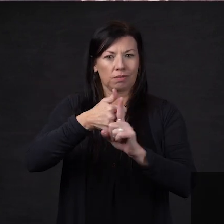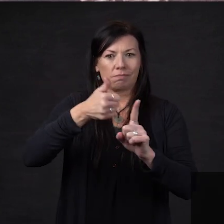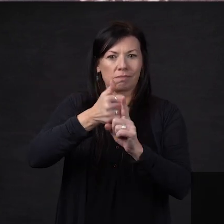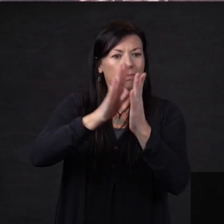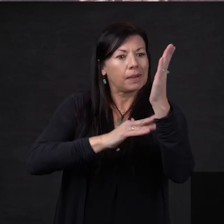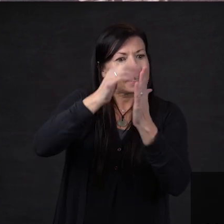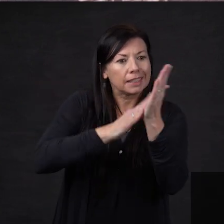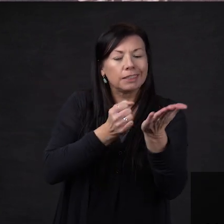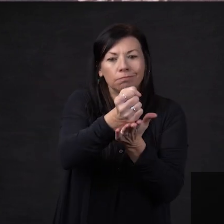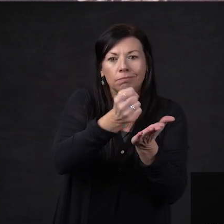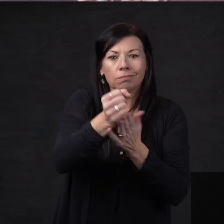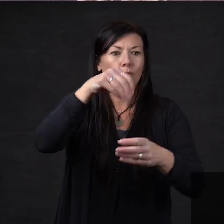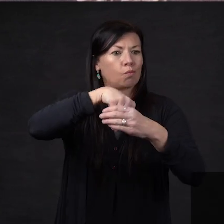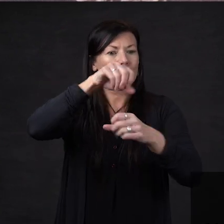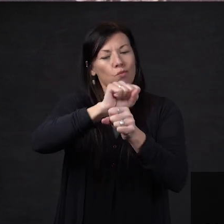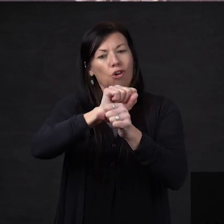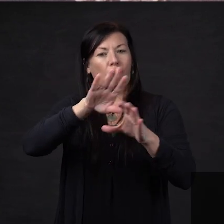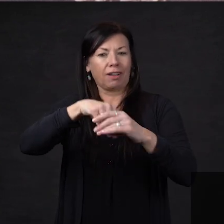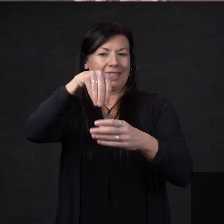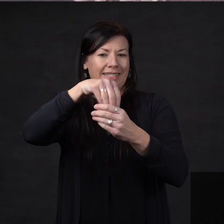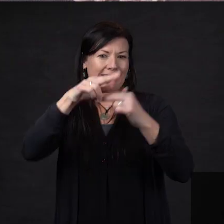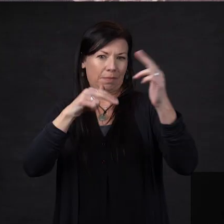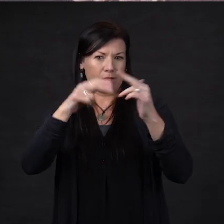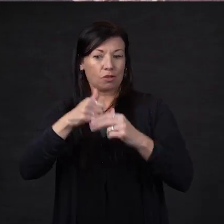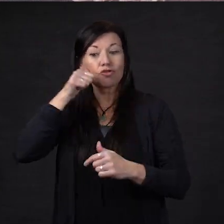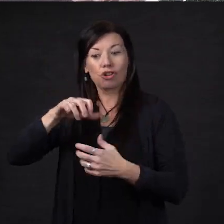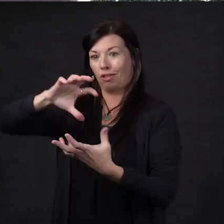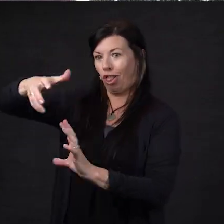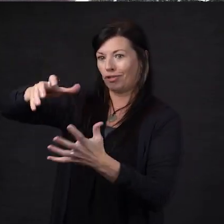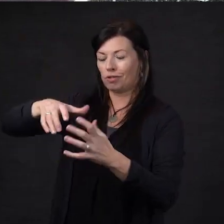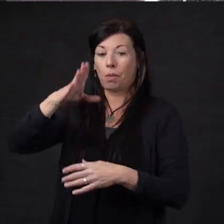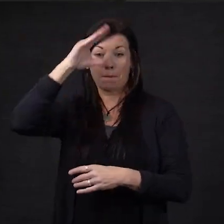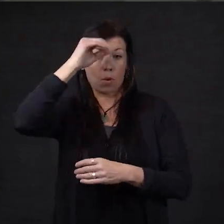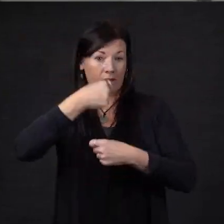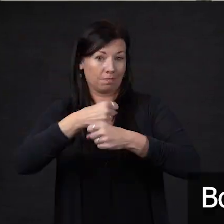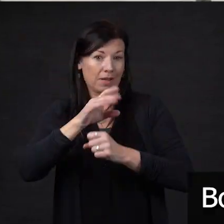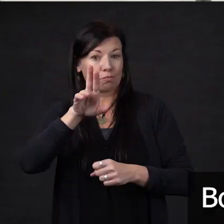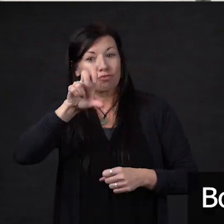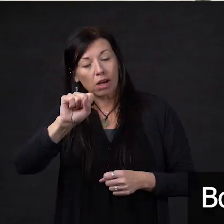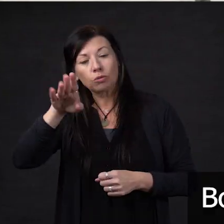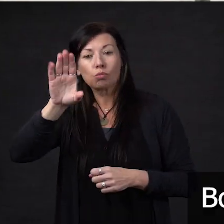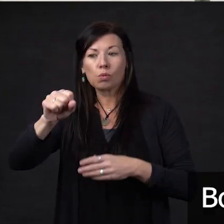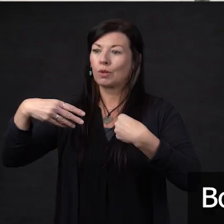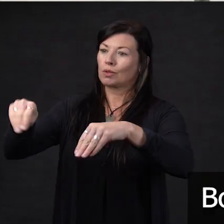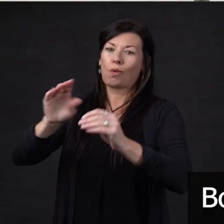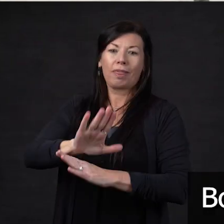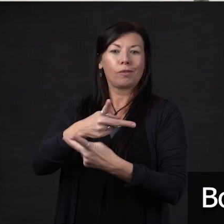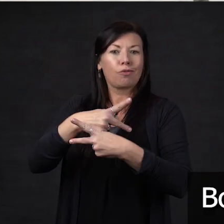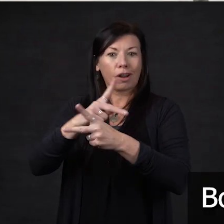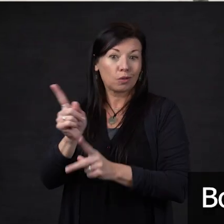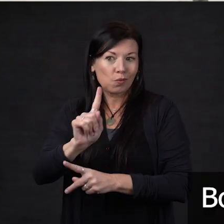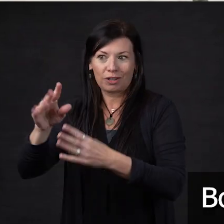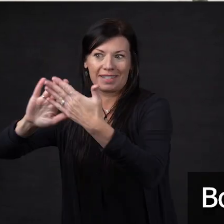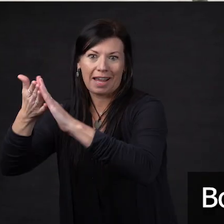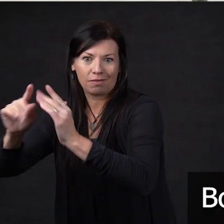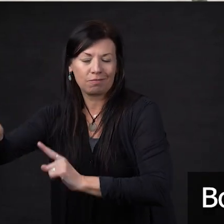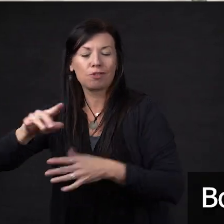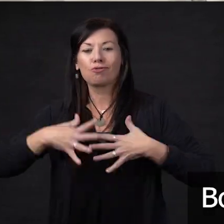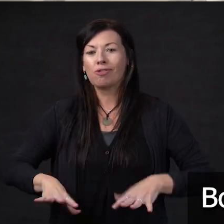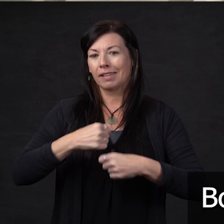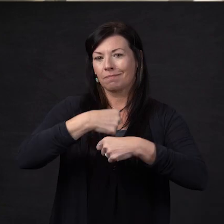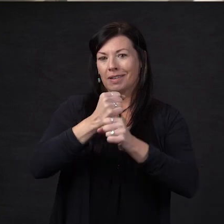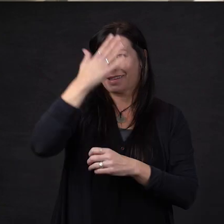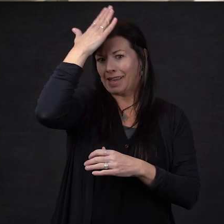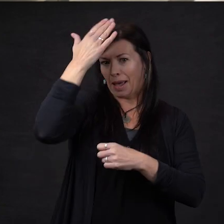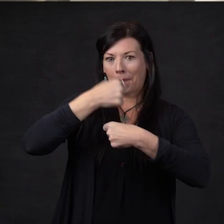Carpentry and painting students worked on the interiors of buildings, and girls did the laundry. Boys who made brushes and brooms sold their products in